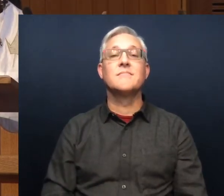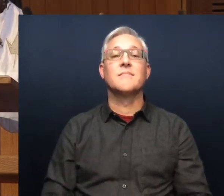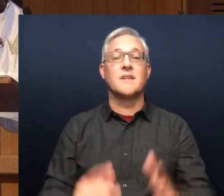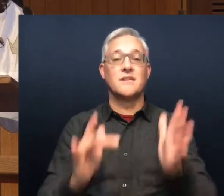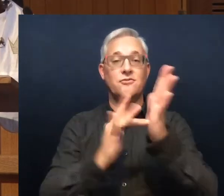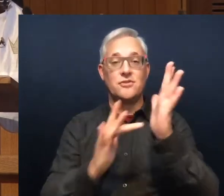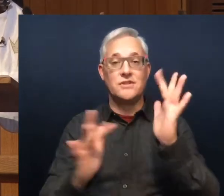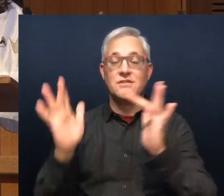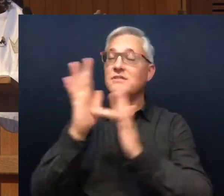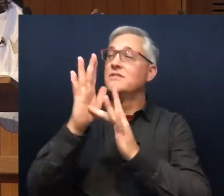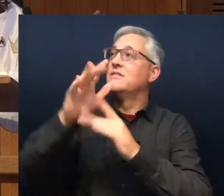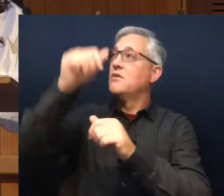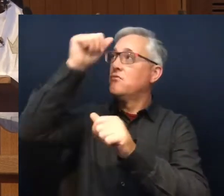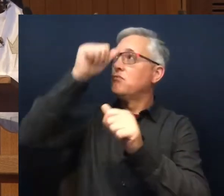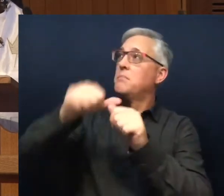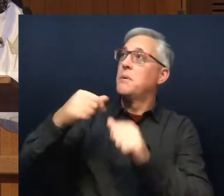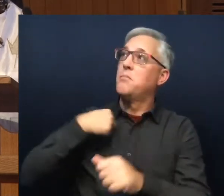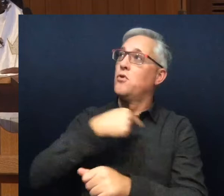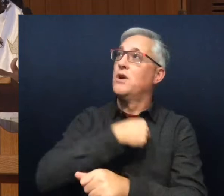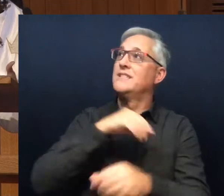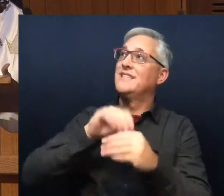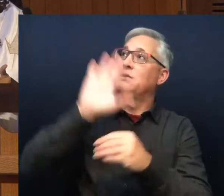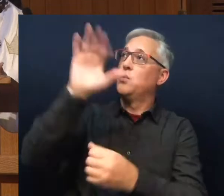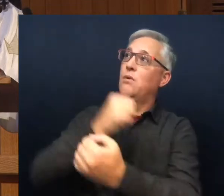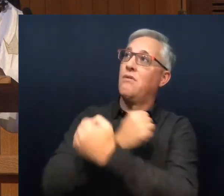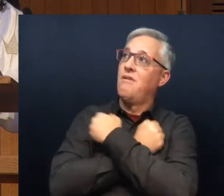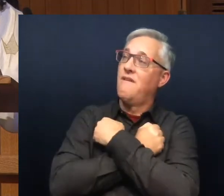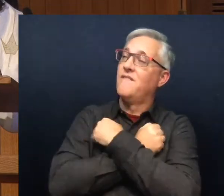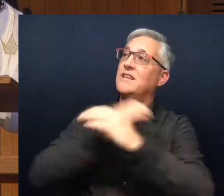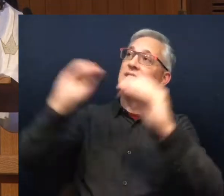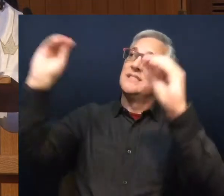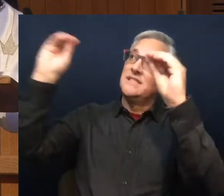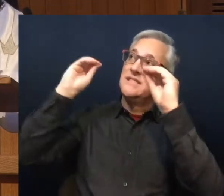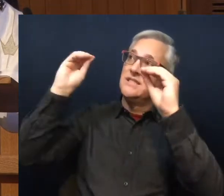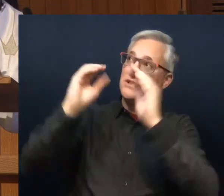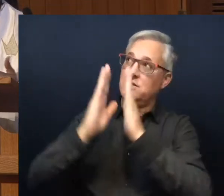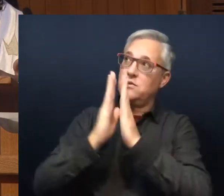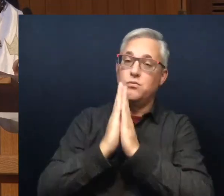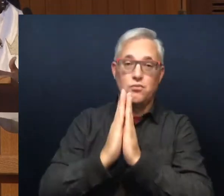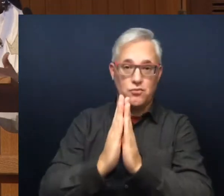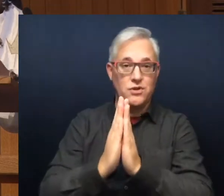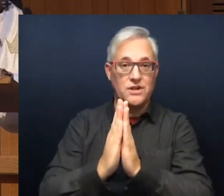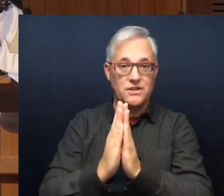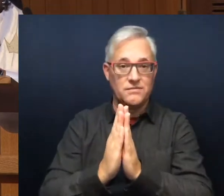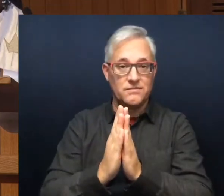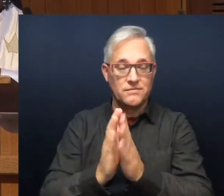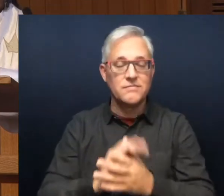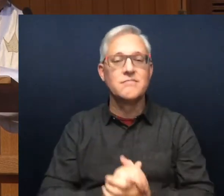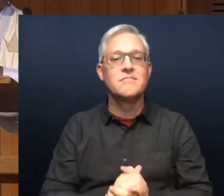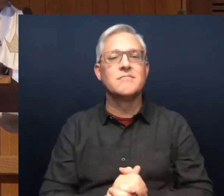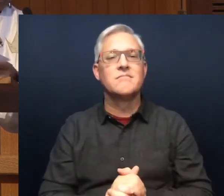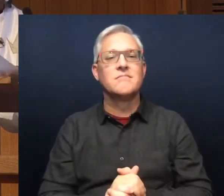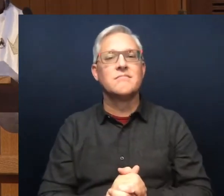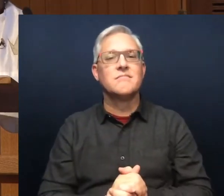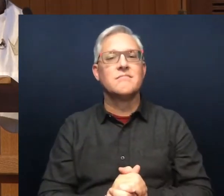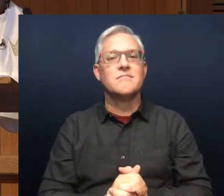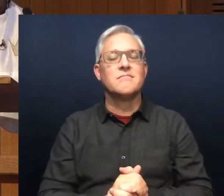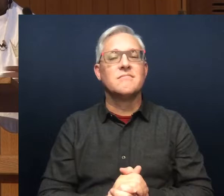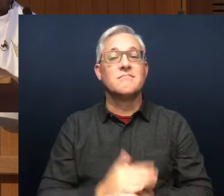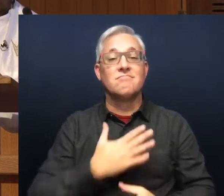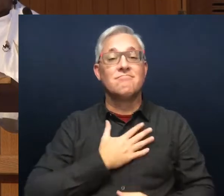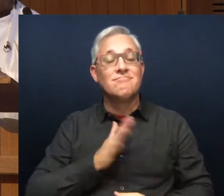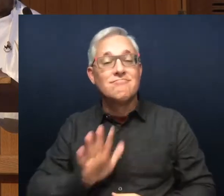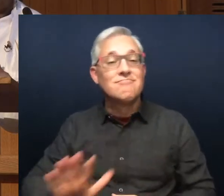Jesus, remember us in your love and teach us to pray. Our Creator in